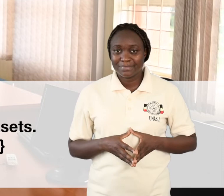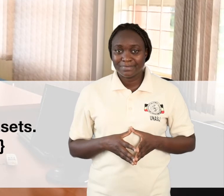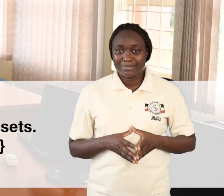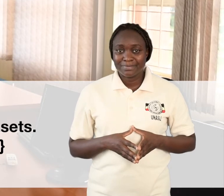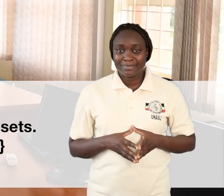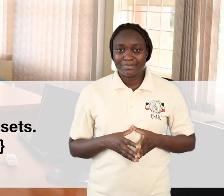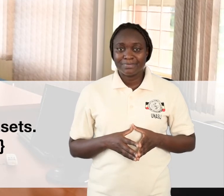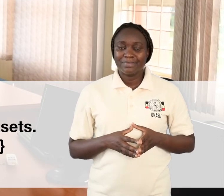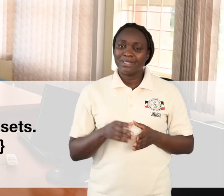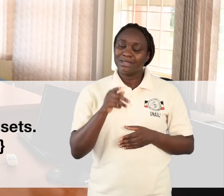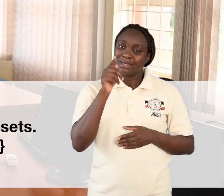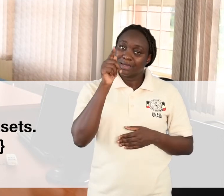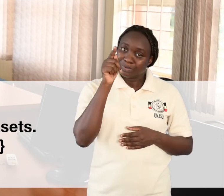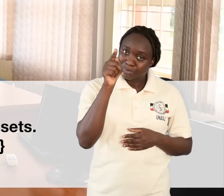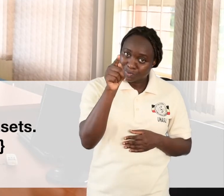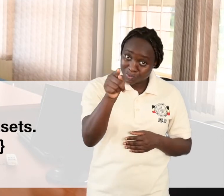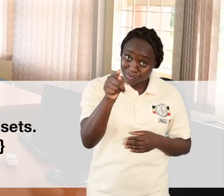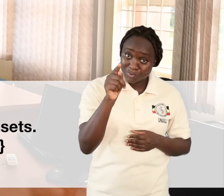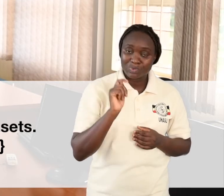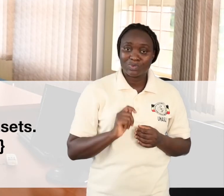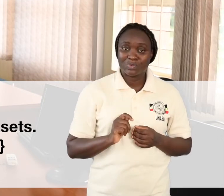I will task you